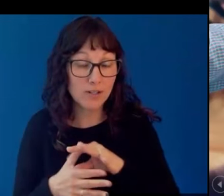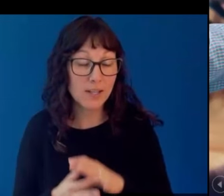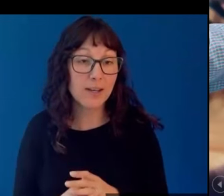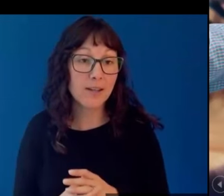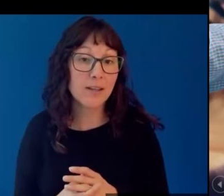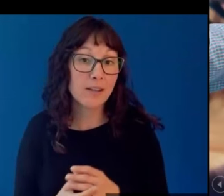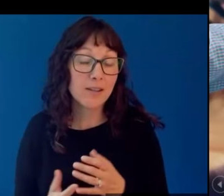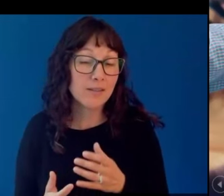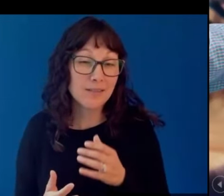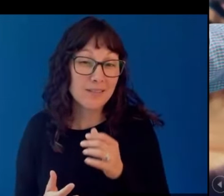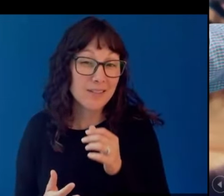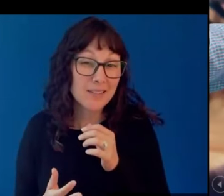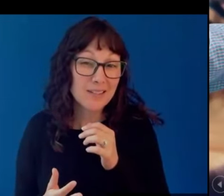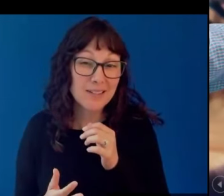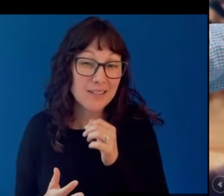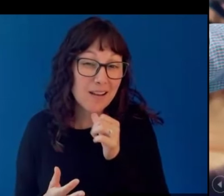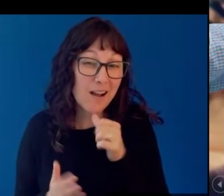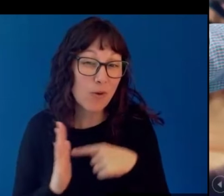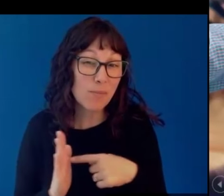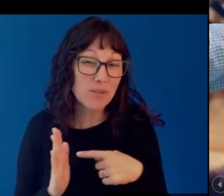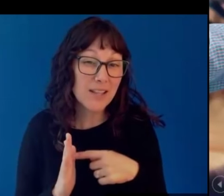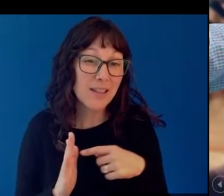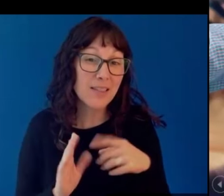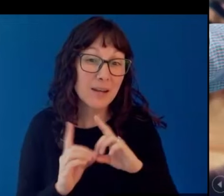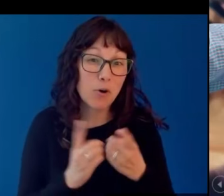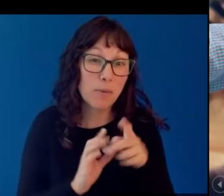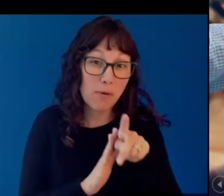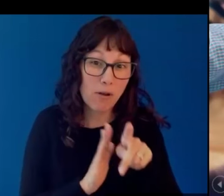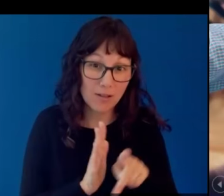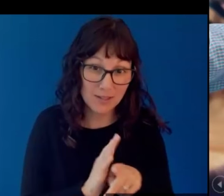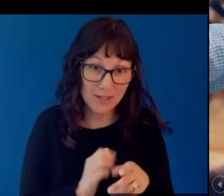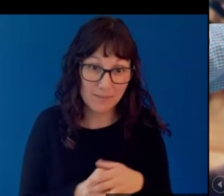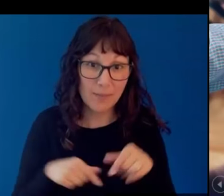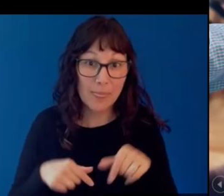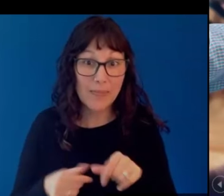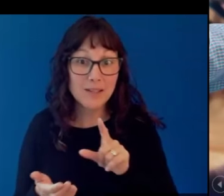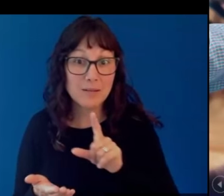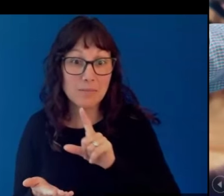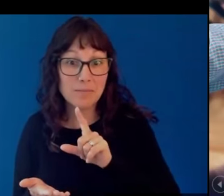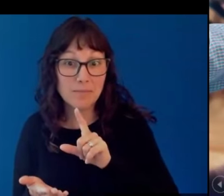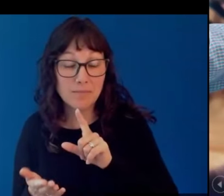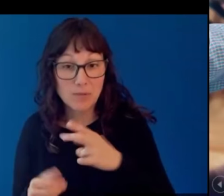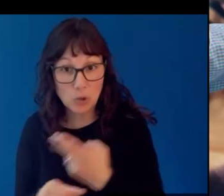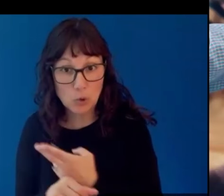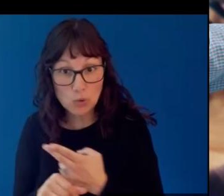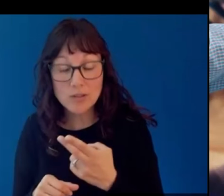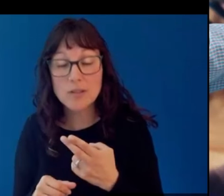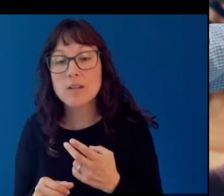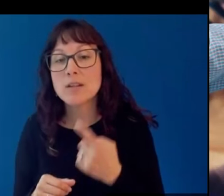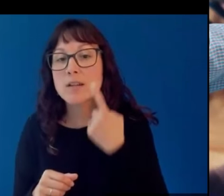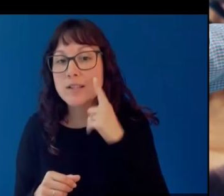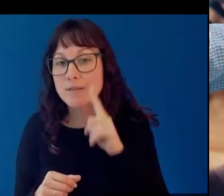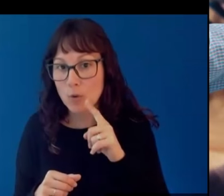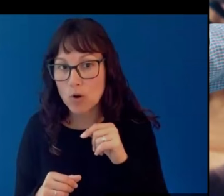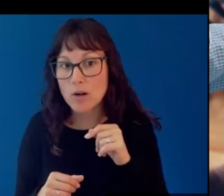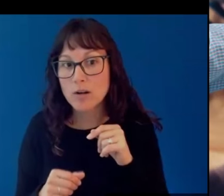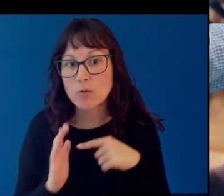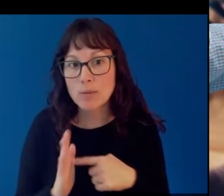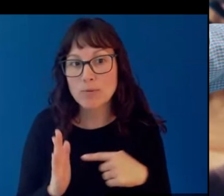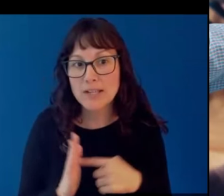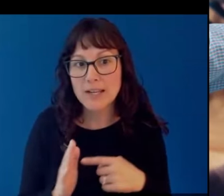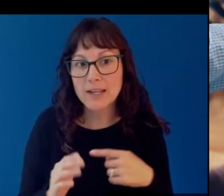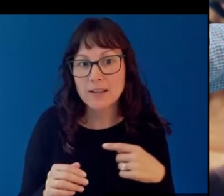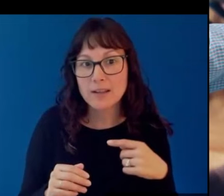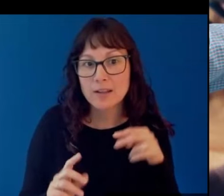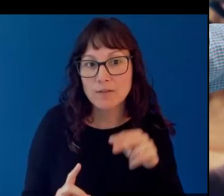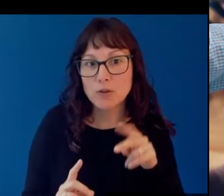necessarily represent the policy of the department. The publication is intended to represent the views or policy of or